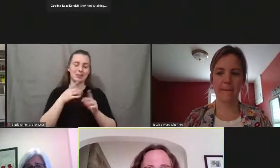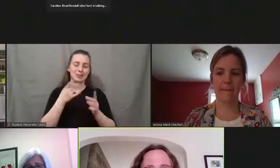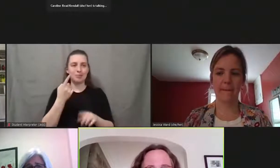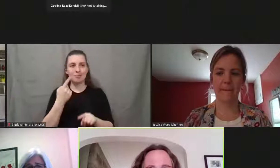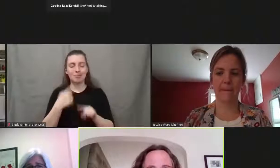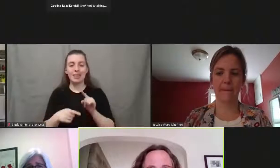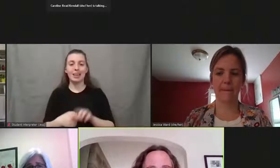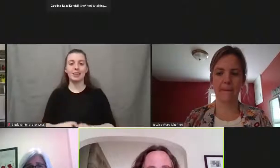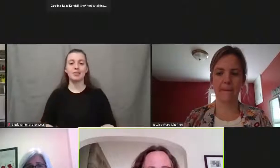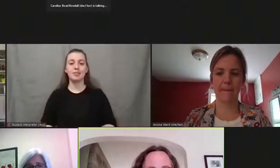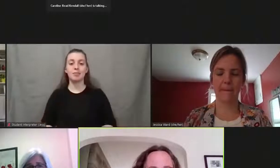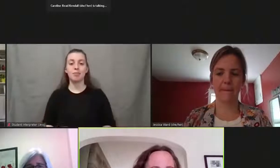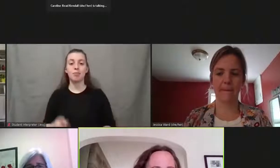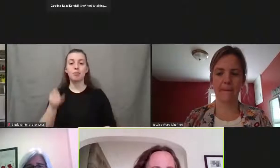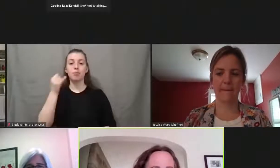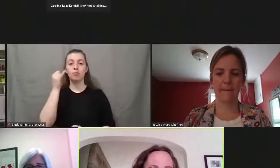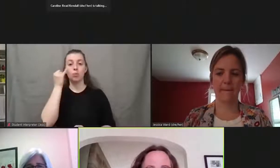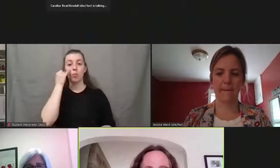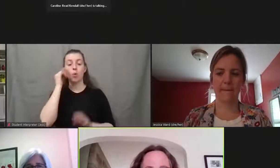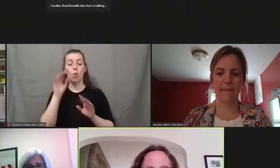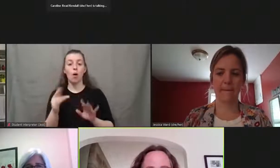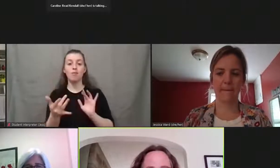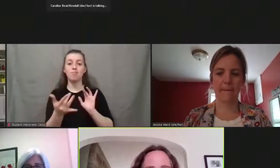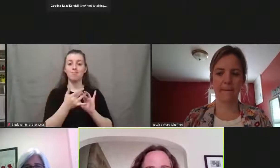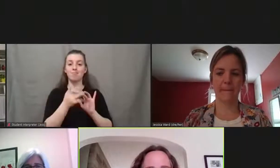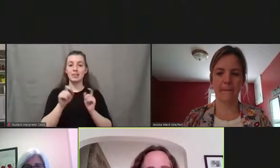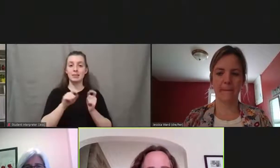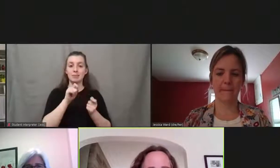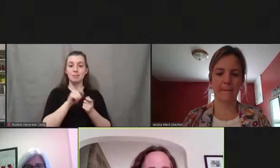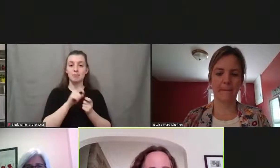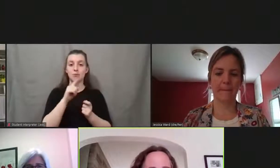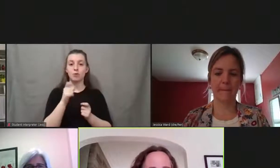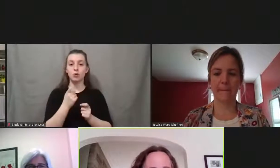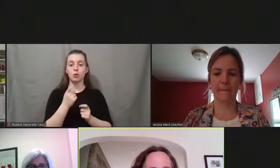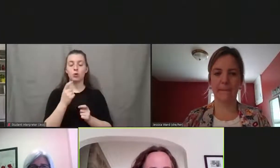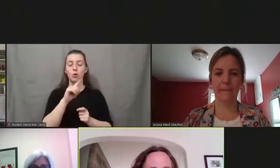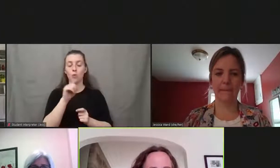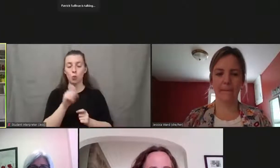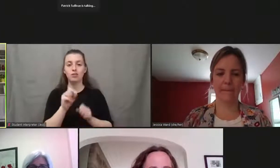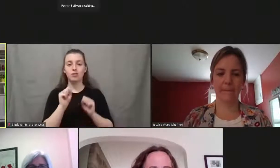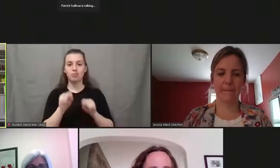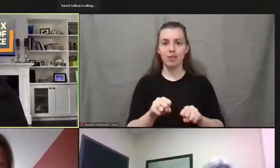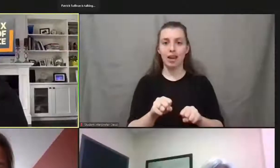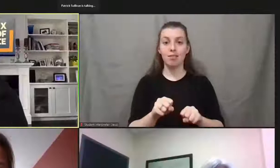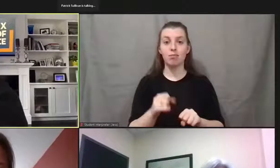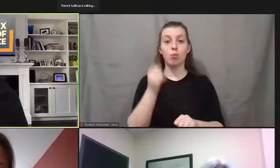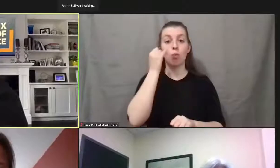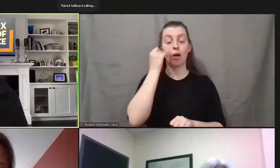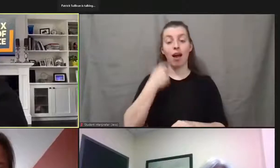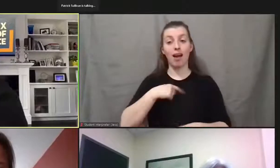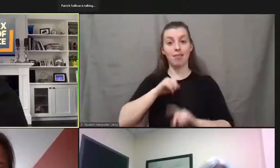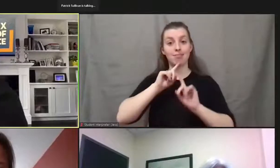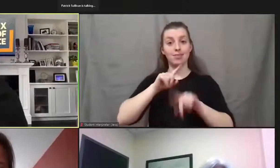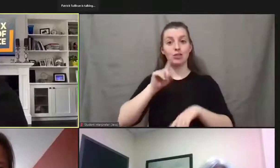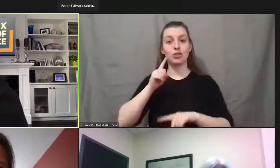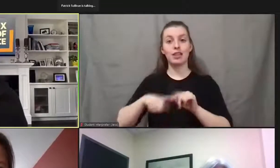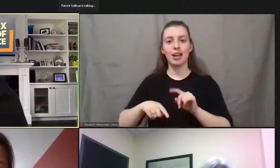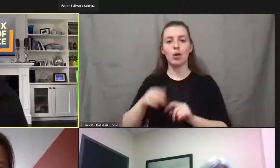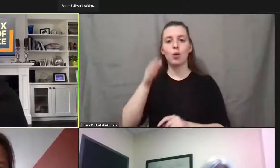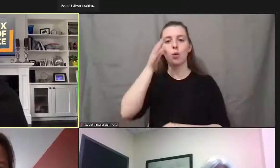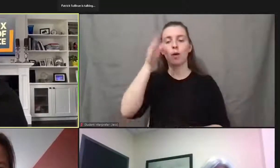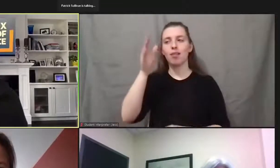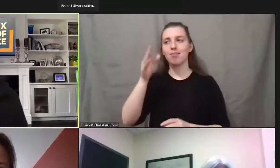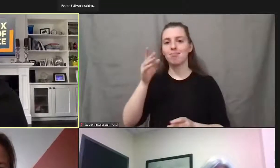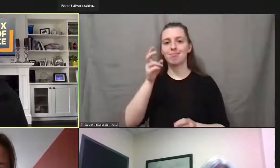if I don't have the answer, I can put you in touch with Fire Marshal. Thanks. Okay. And Don, you're sure your office isn't